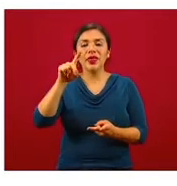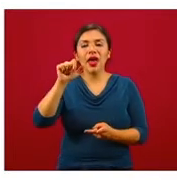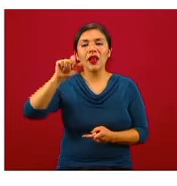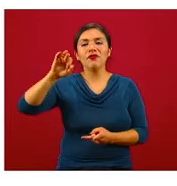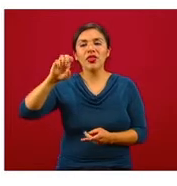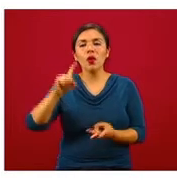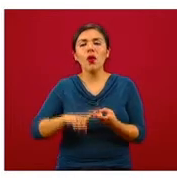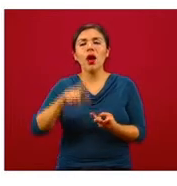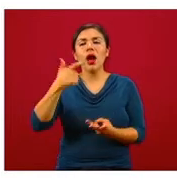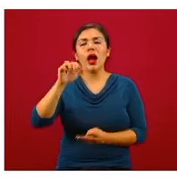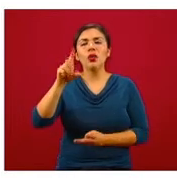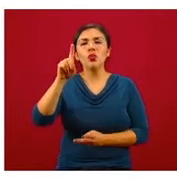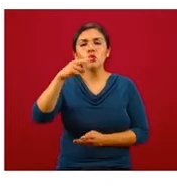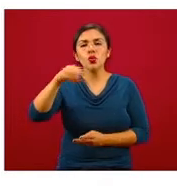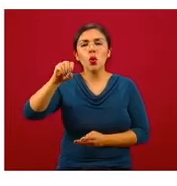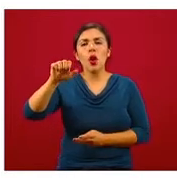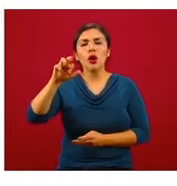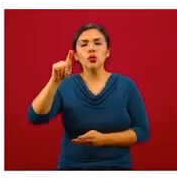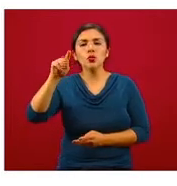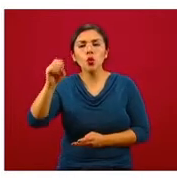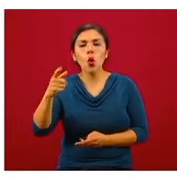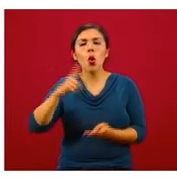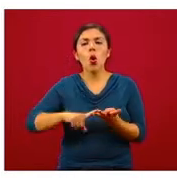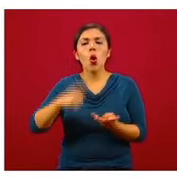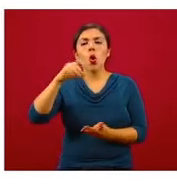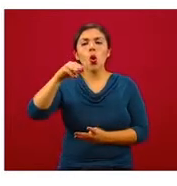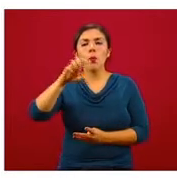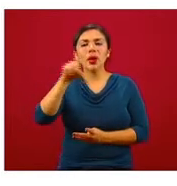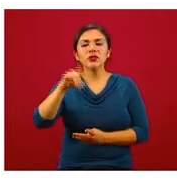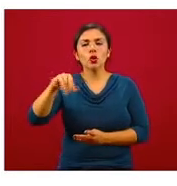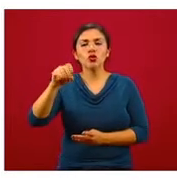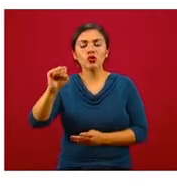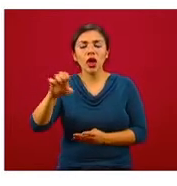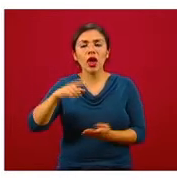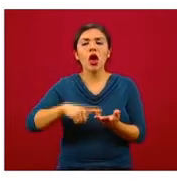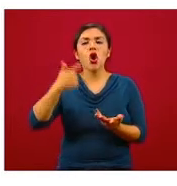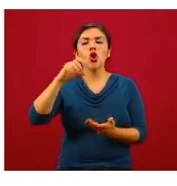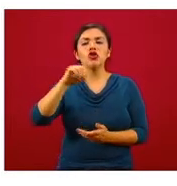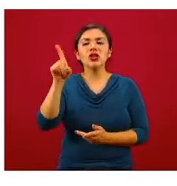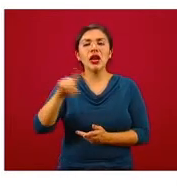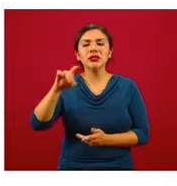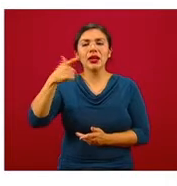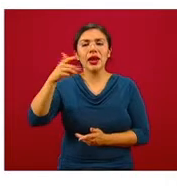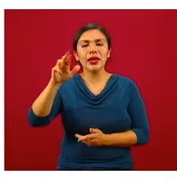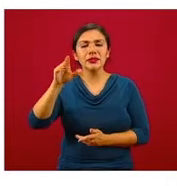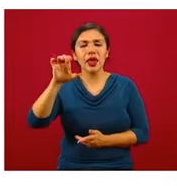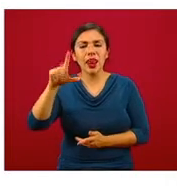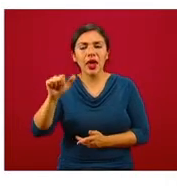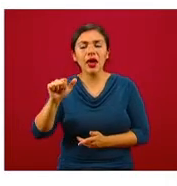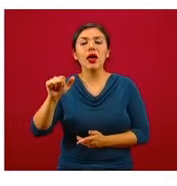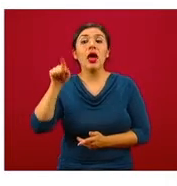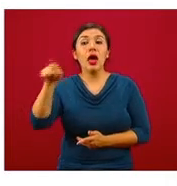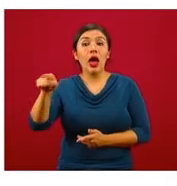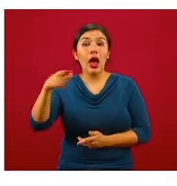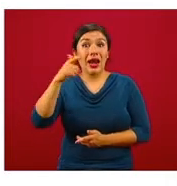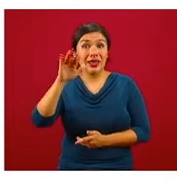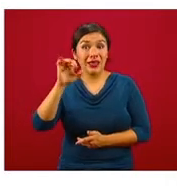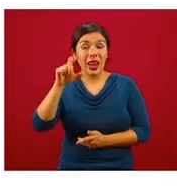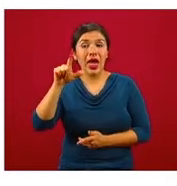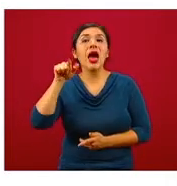CONACYT. Christian Garcia, Jose Andres, Esquivel Vázquez, Judith Estrada,